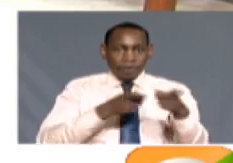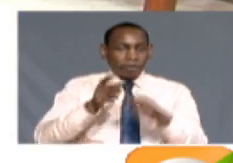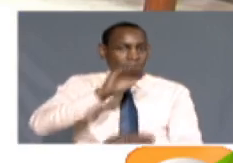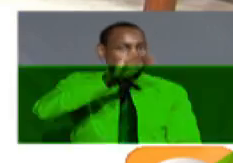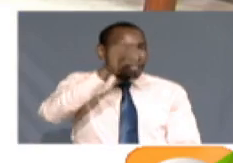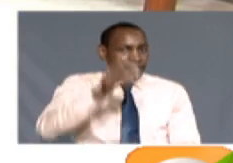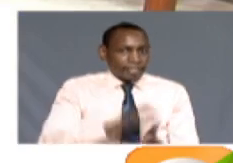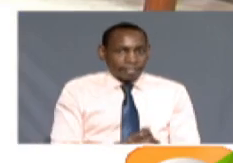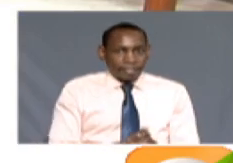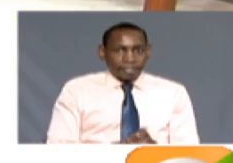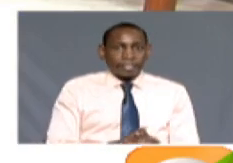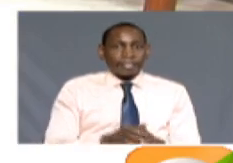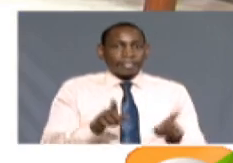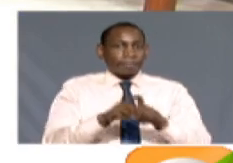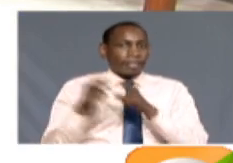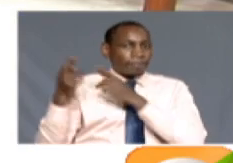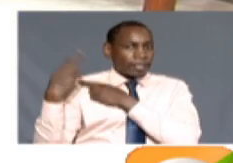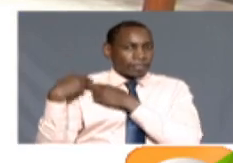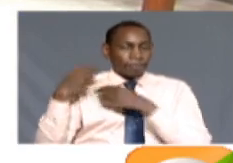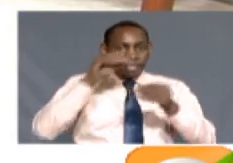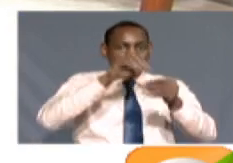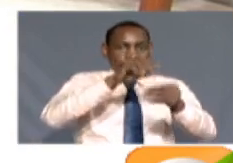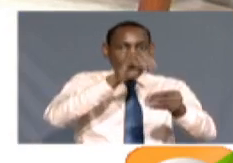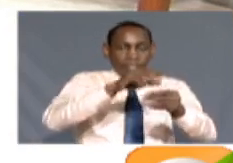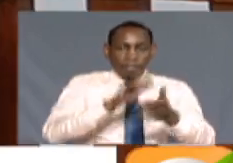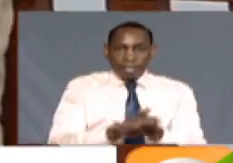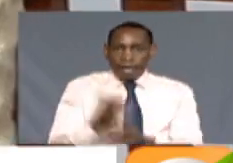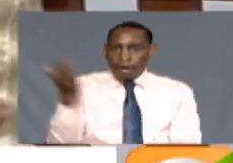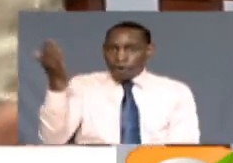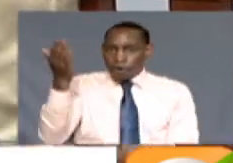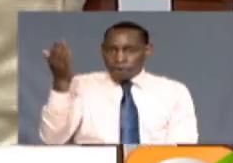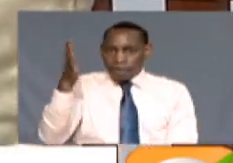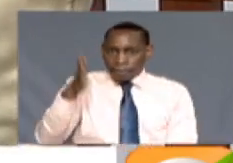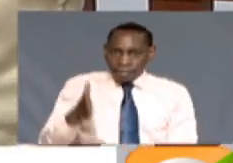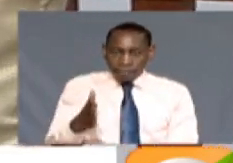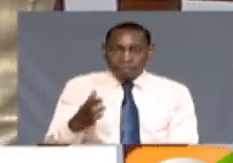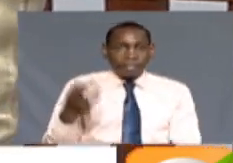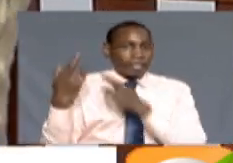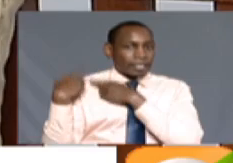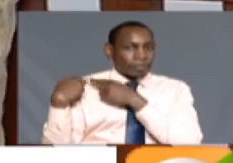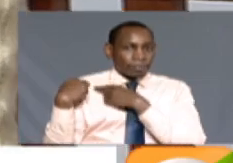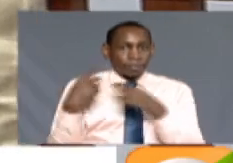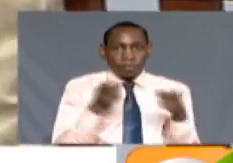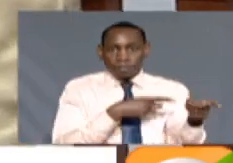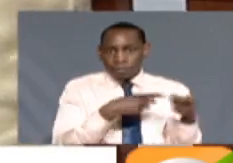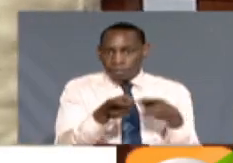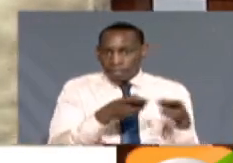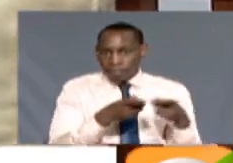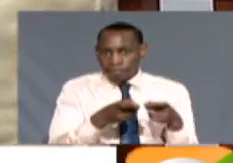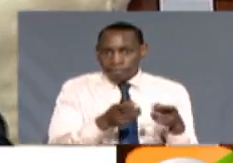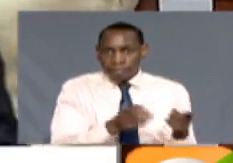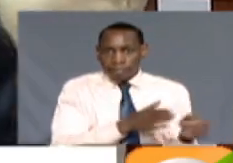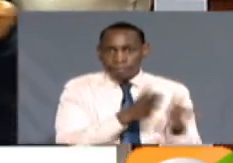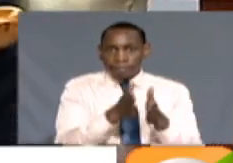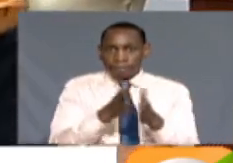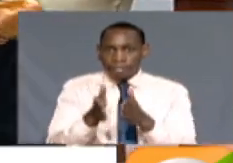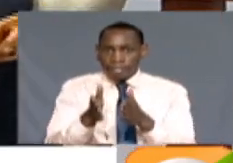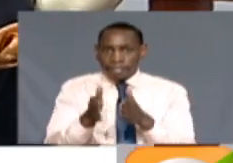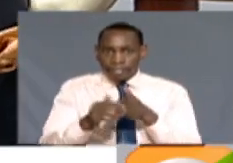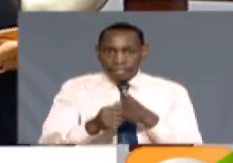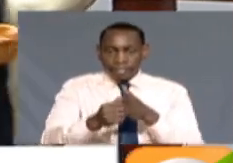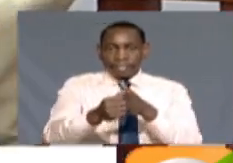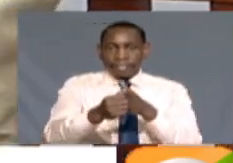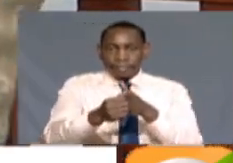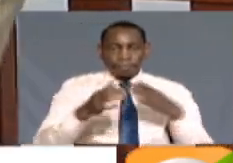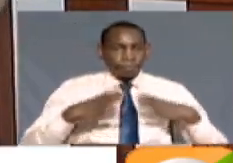hawker becomes in charge of investments. You know, a hawker becomes in charge of planning sense of direction into